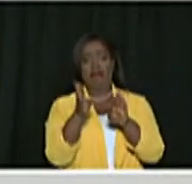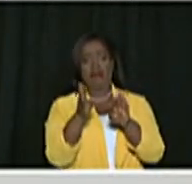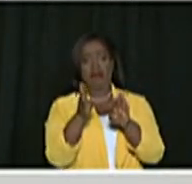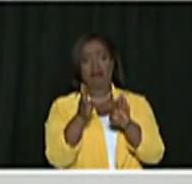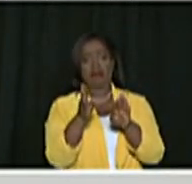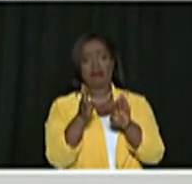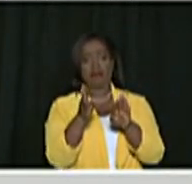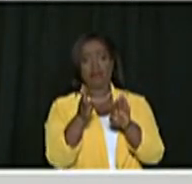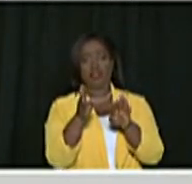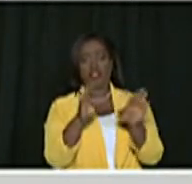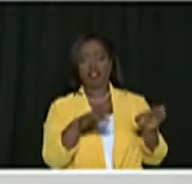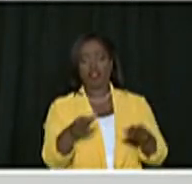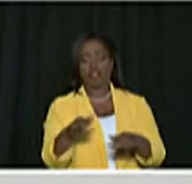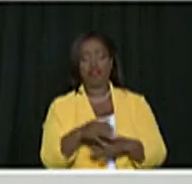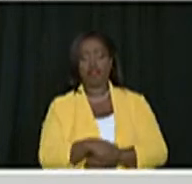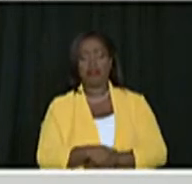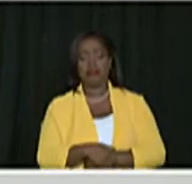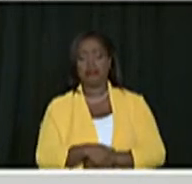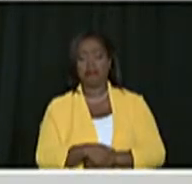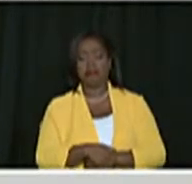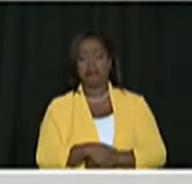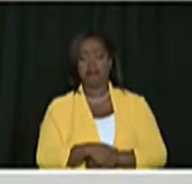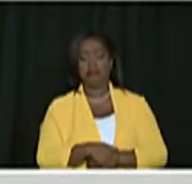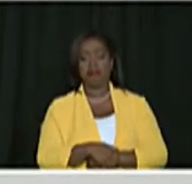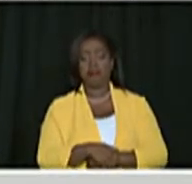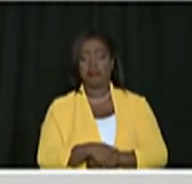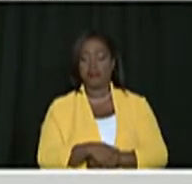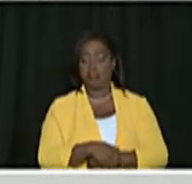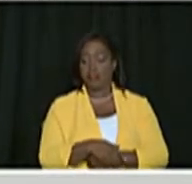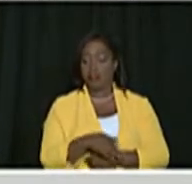to assign a social worker